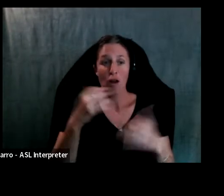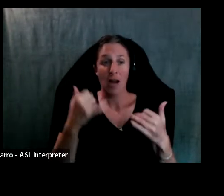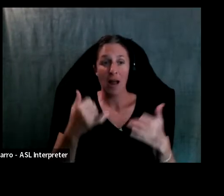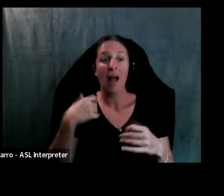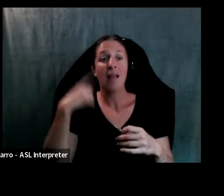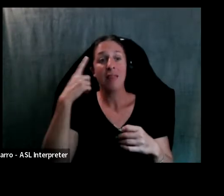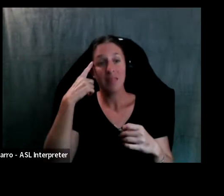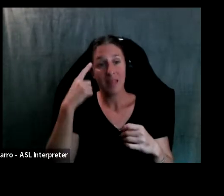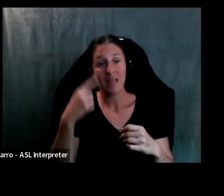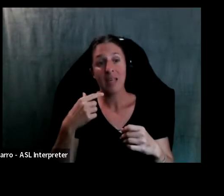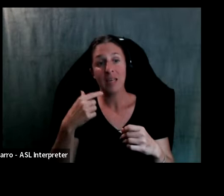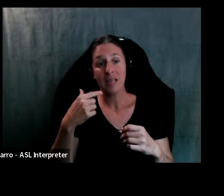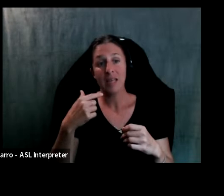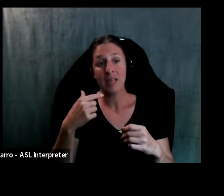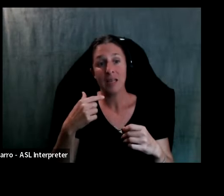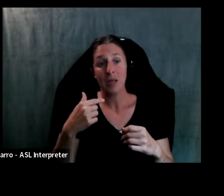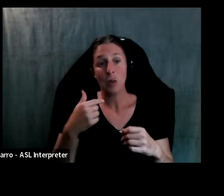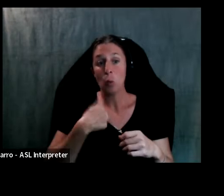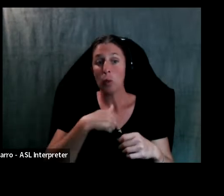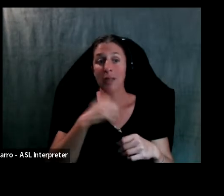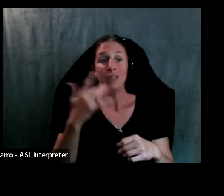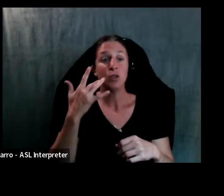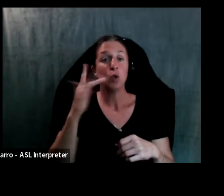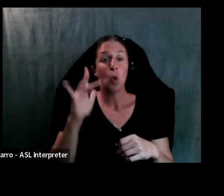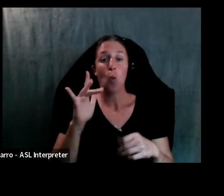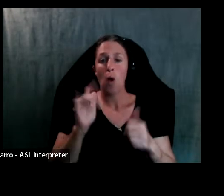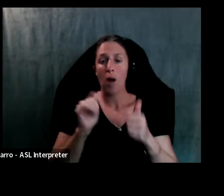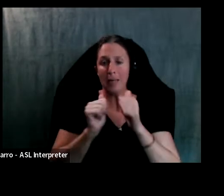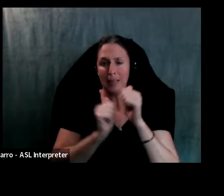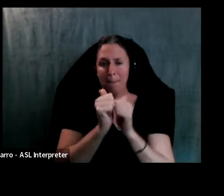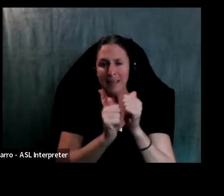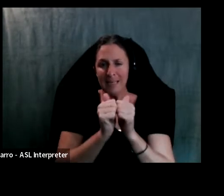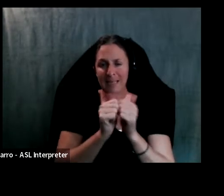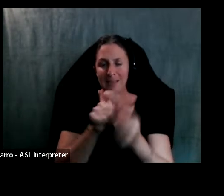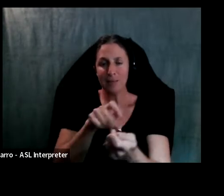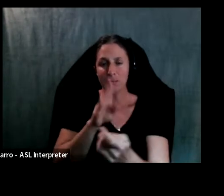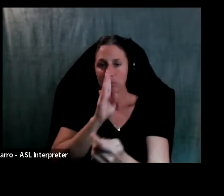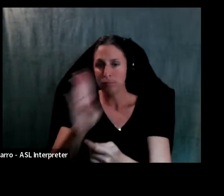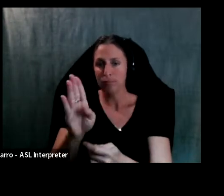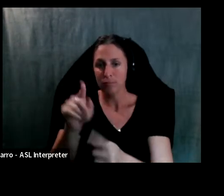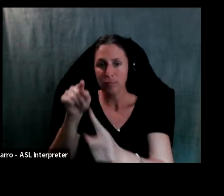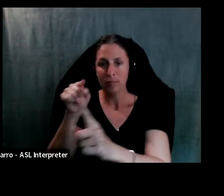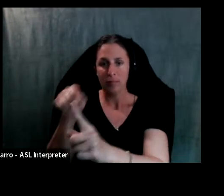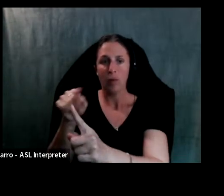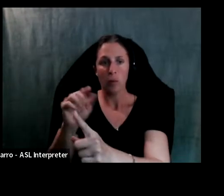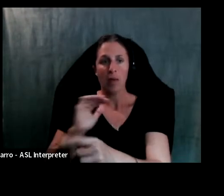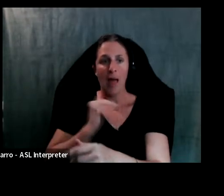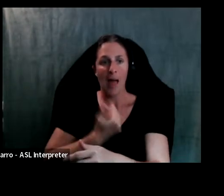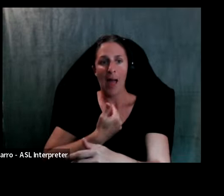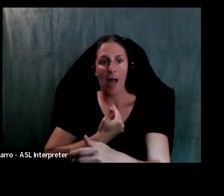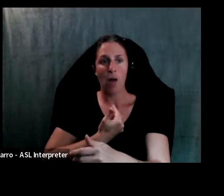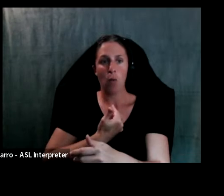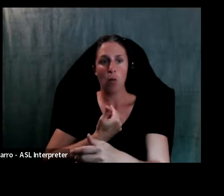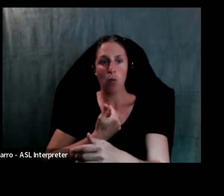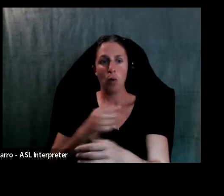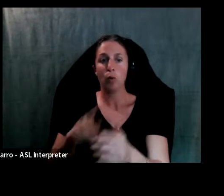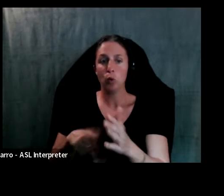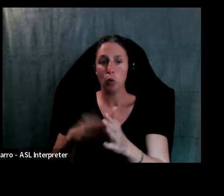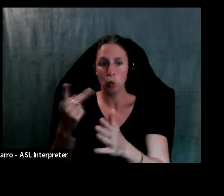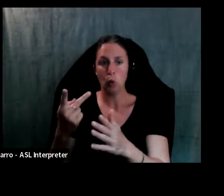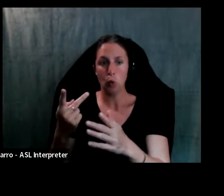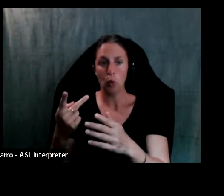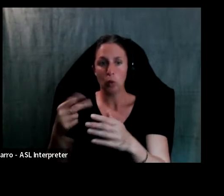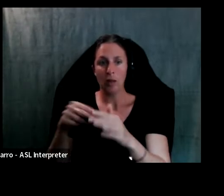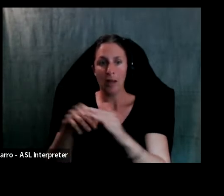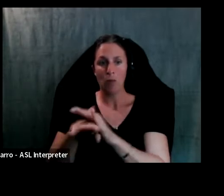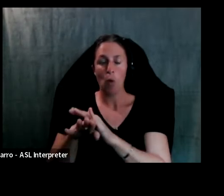we do not want to compete directly with our ever evolving dual enrollment program. We